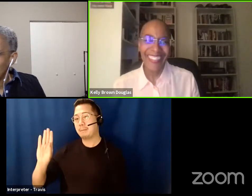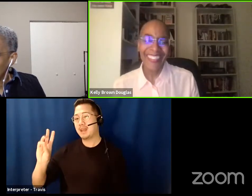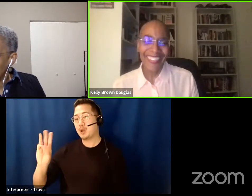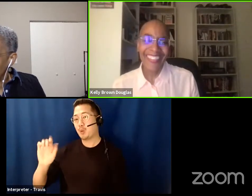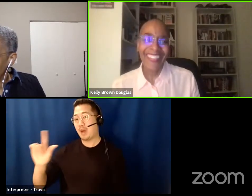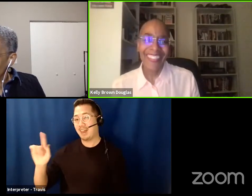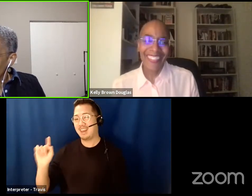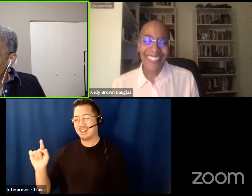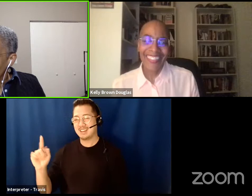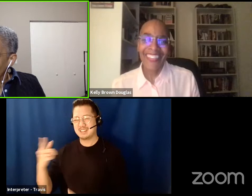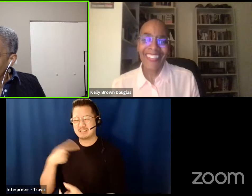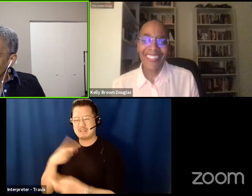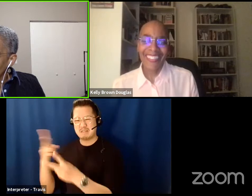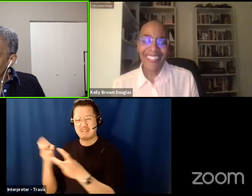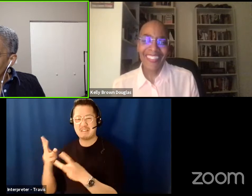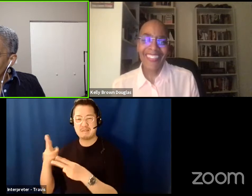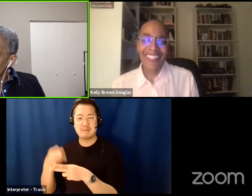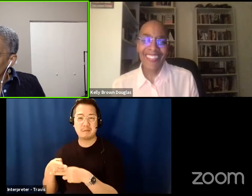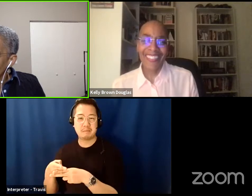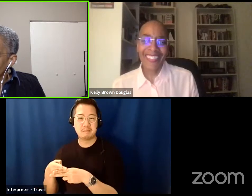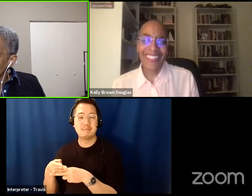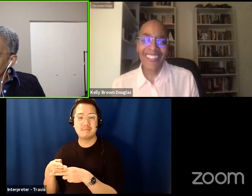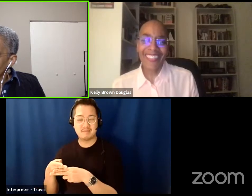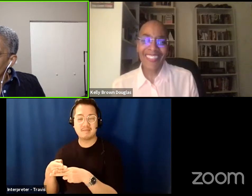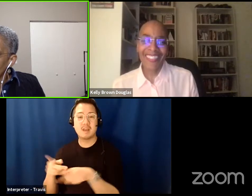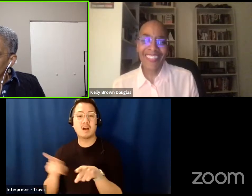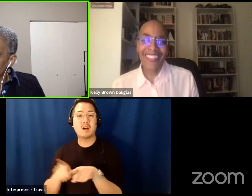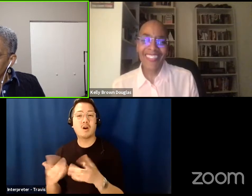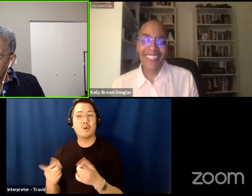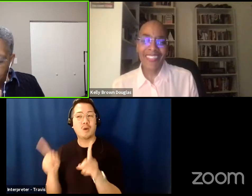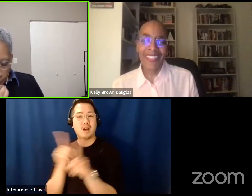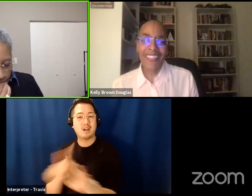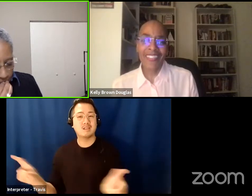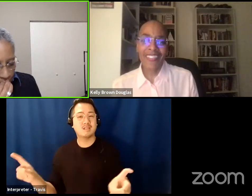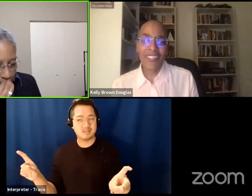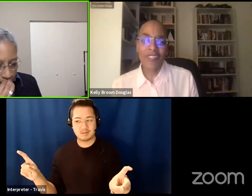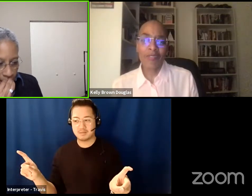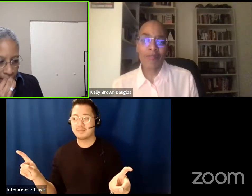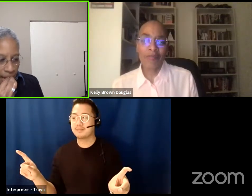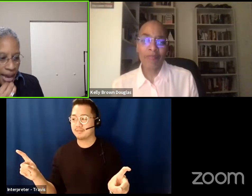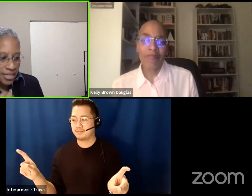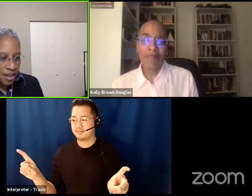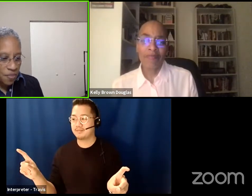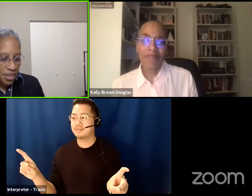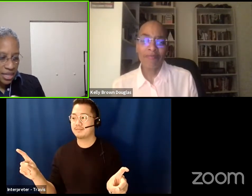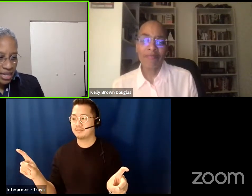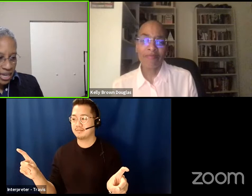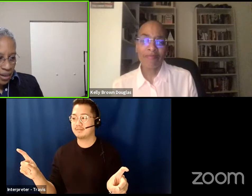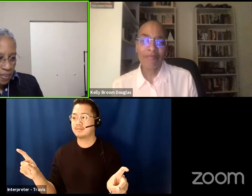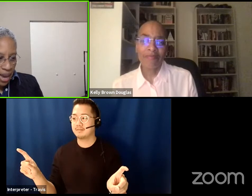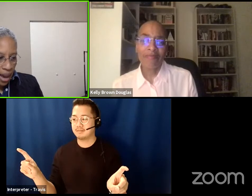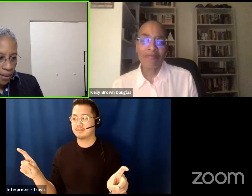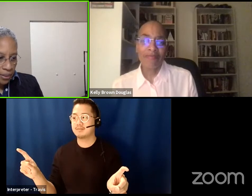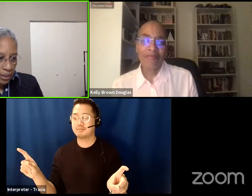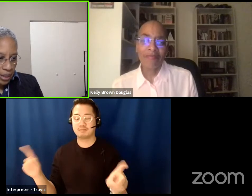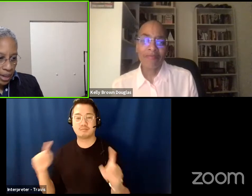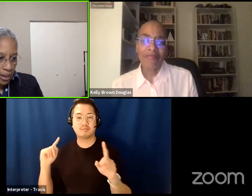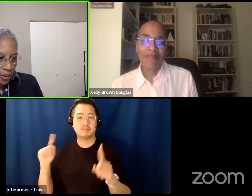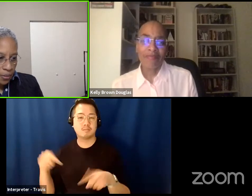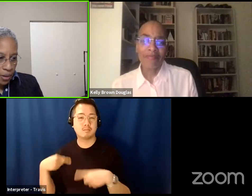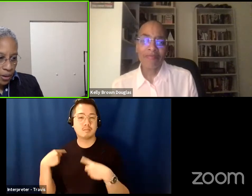Okay. And I want to ask you this question. As I've been thinking